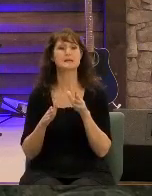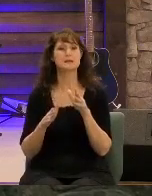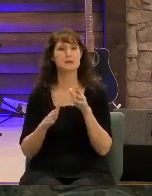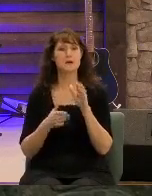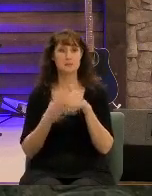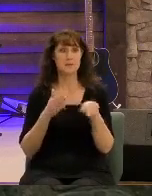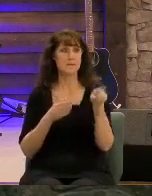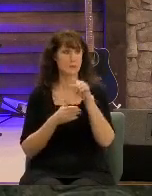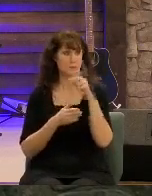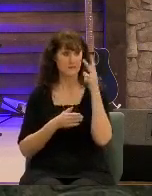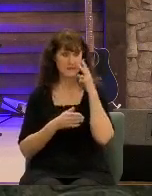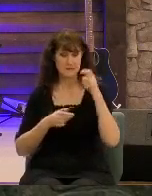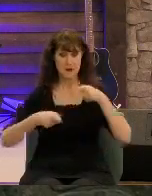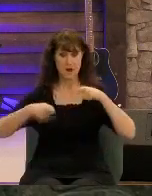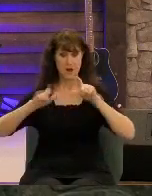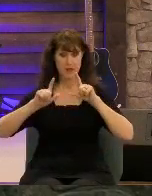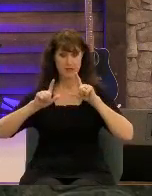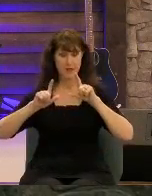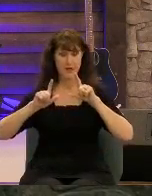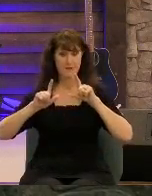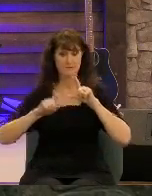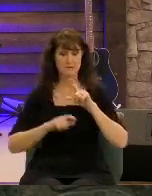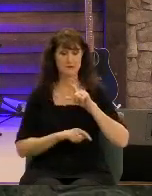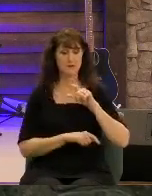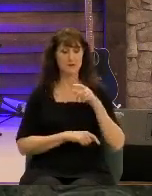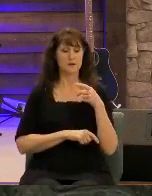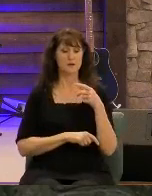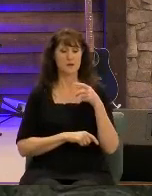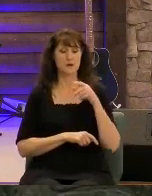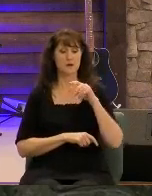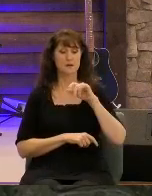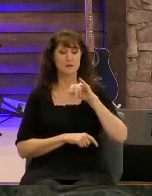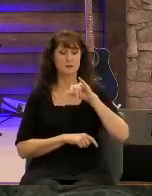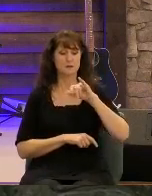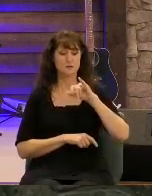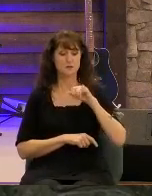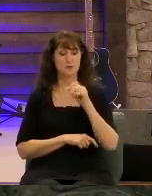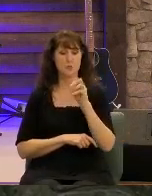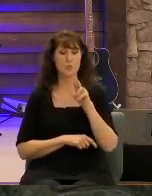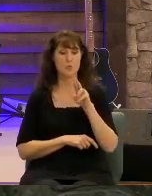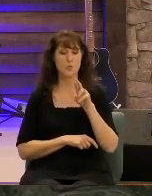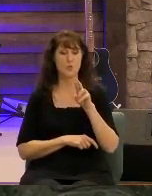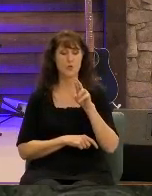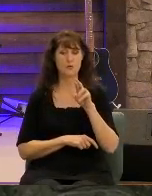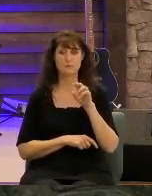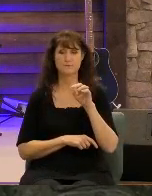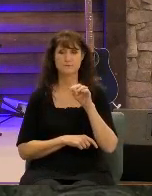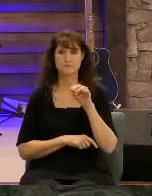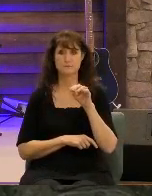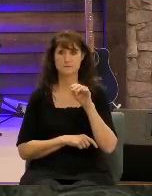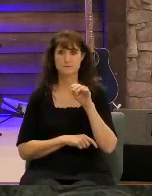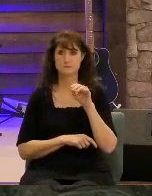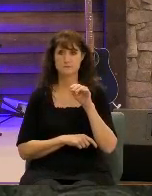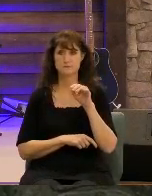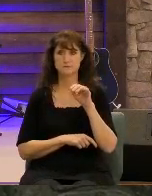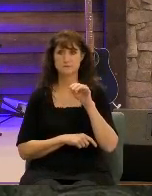online that Jorge and Jessica are in the process of buying some land and clearing some land for a training